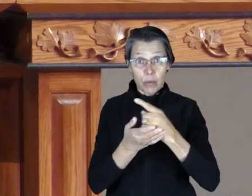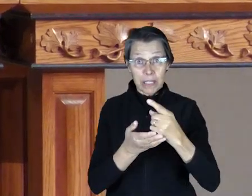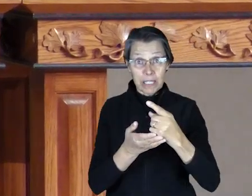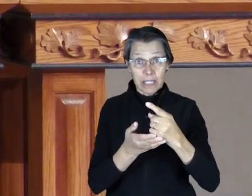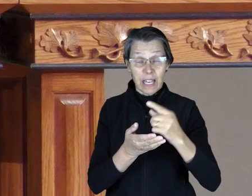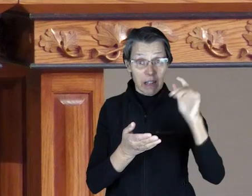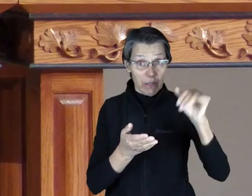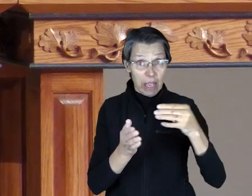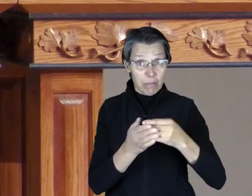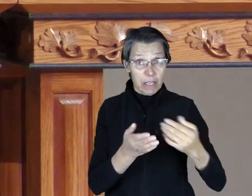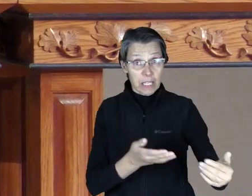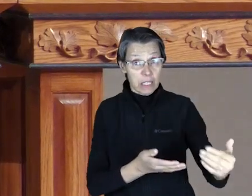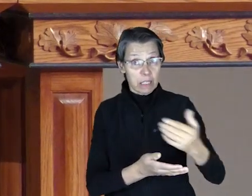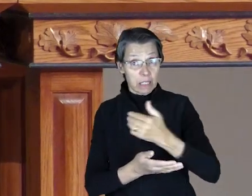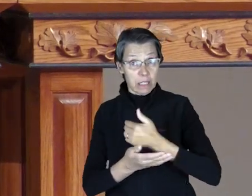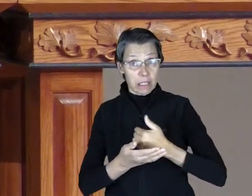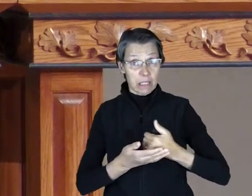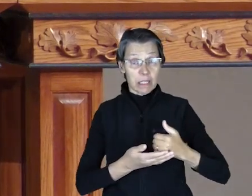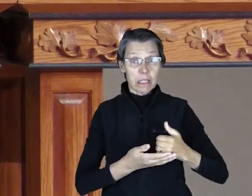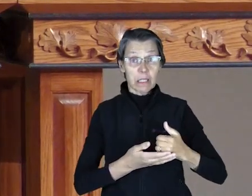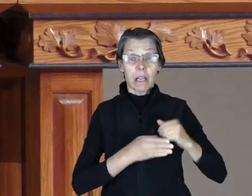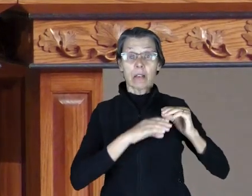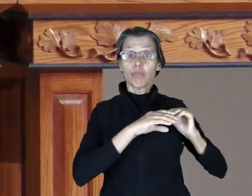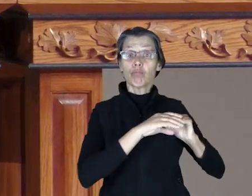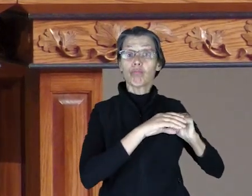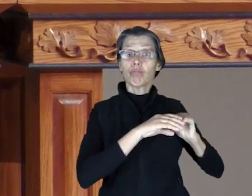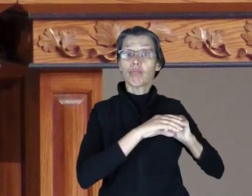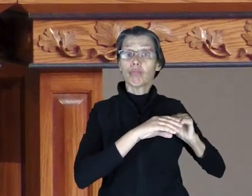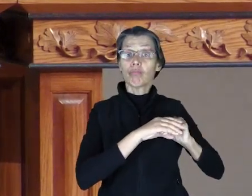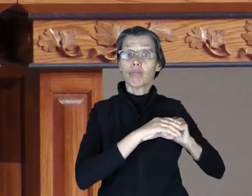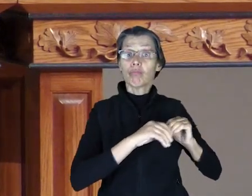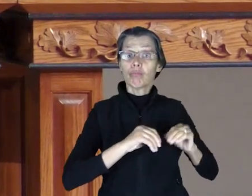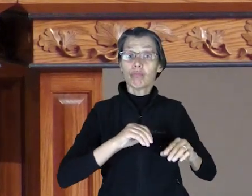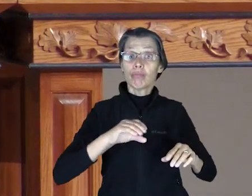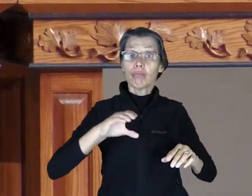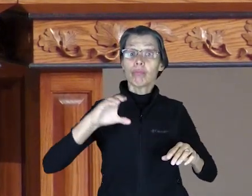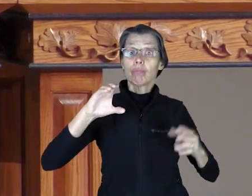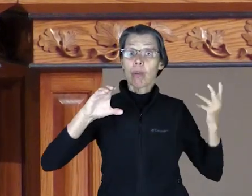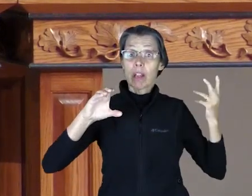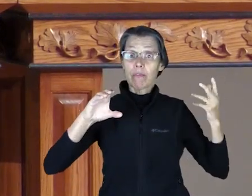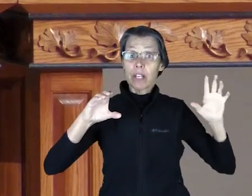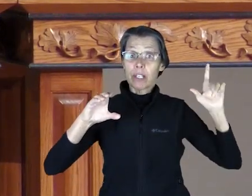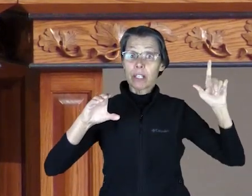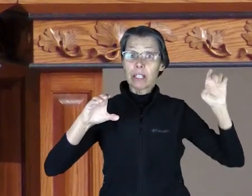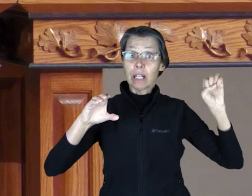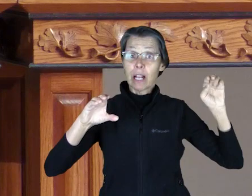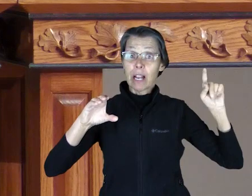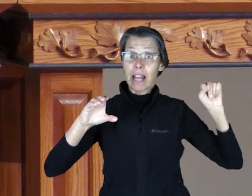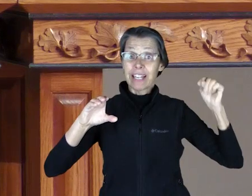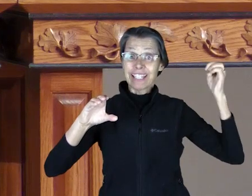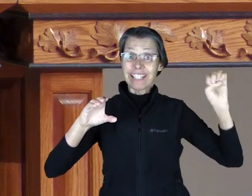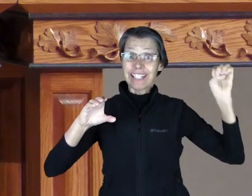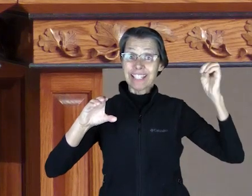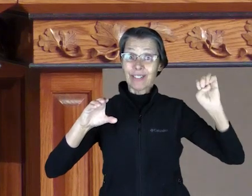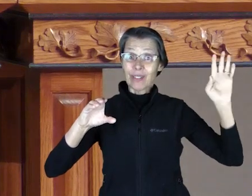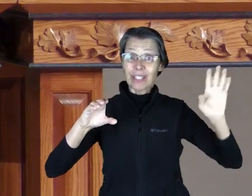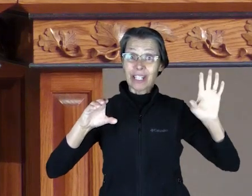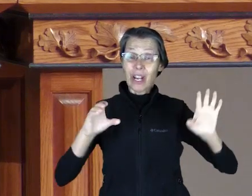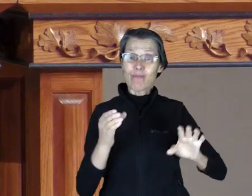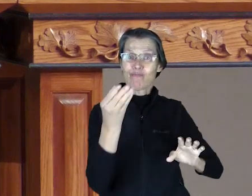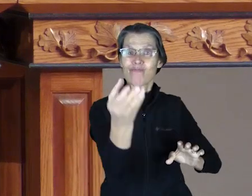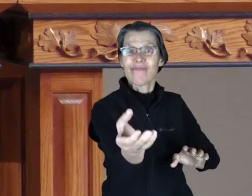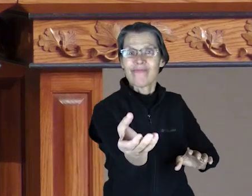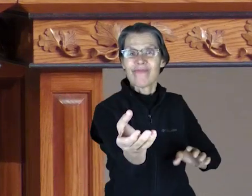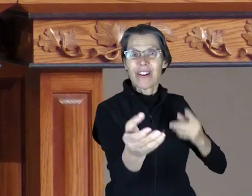of skipped meals and gather that collection together of what you might have spent and keep those throughout the course of Lent, and then offer that